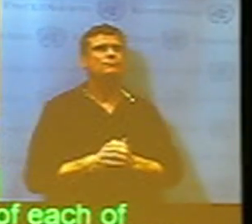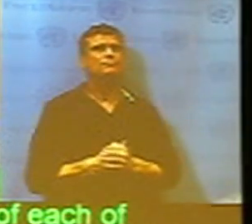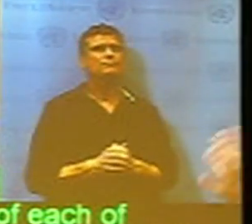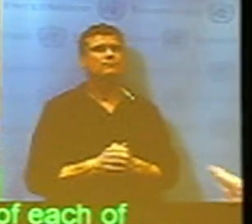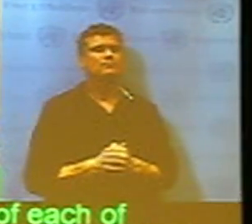so much, Kirstin.